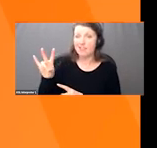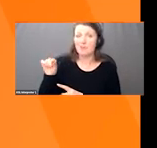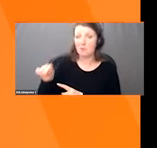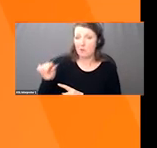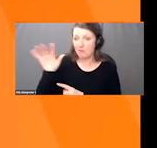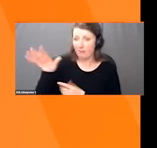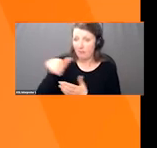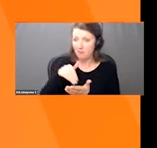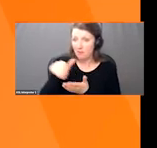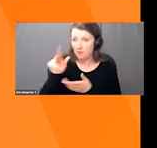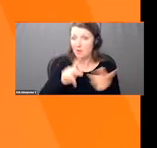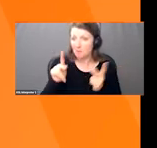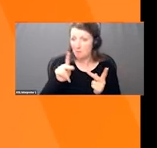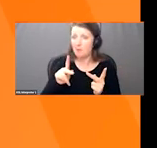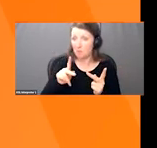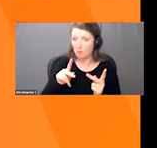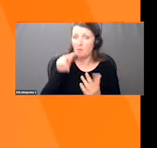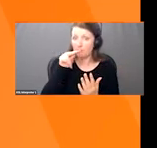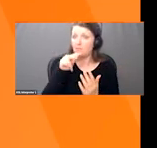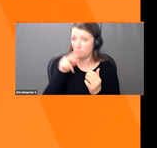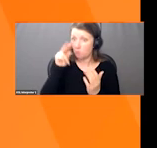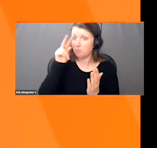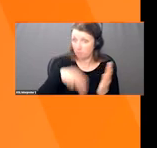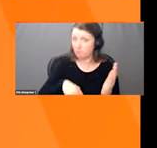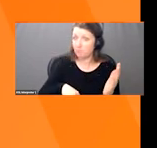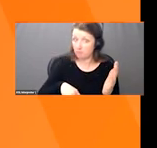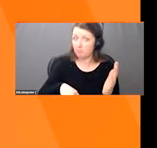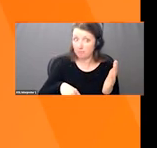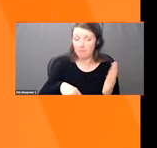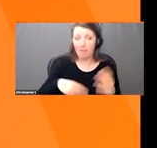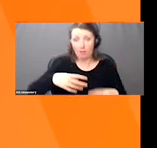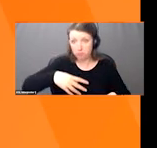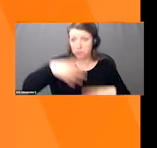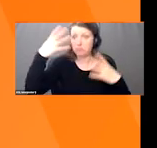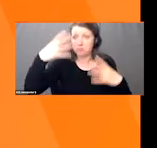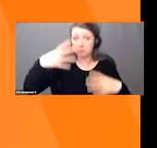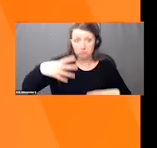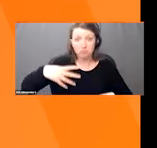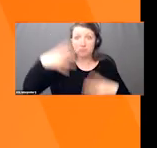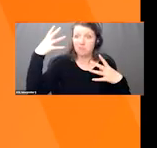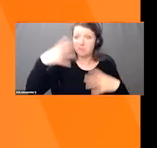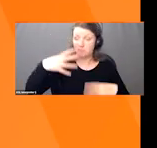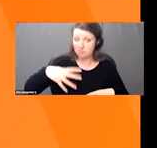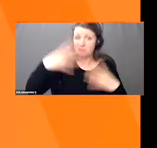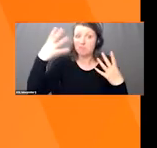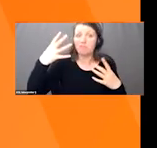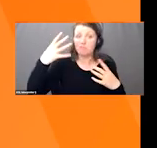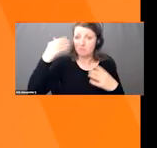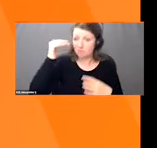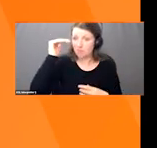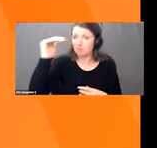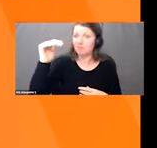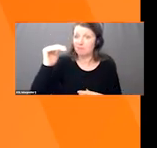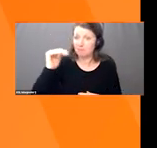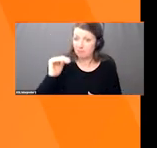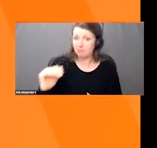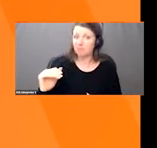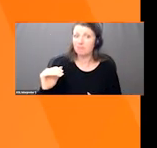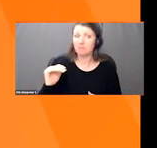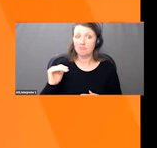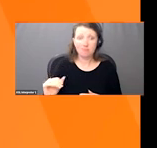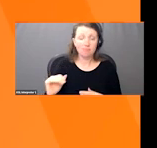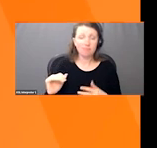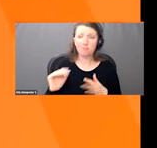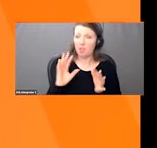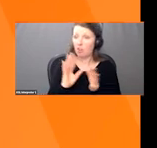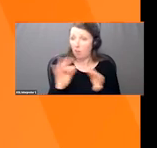it has all of its actual editions here. All of the actual newsletters can be found within that, along with comments and interactions